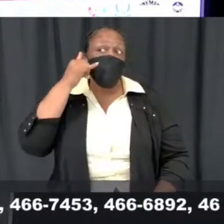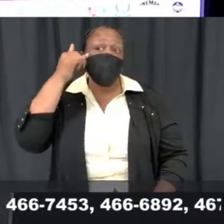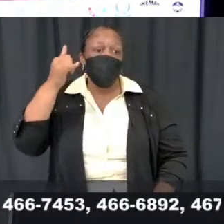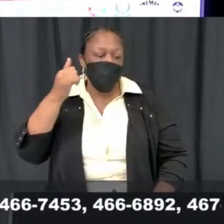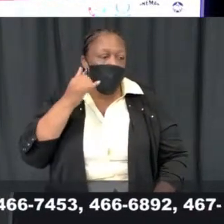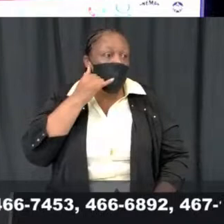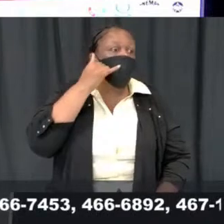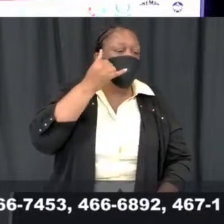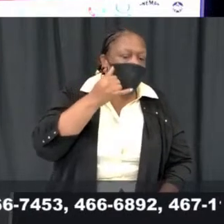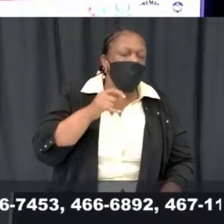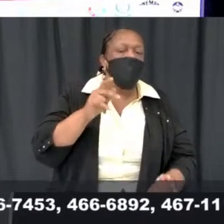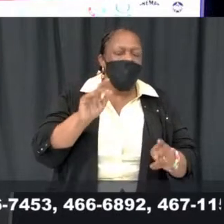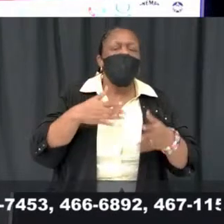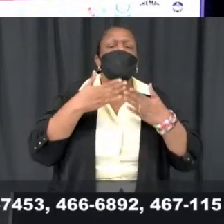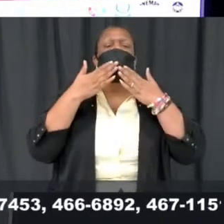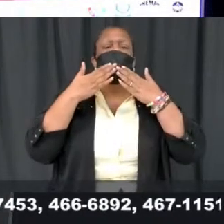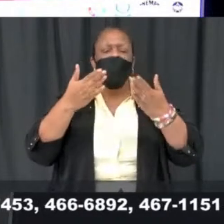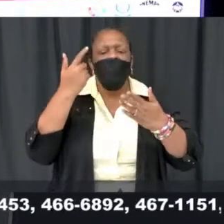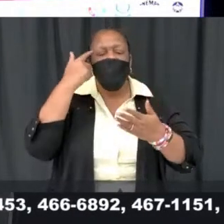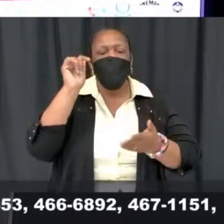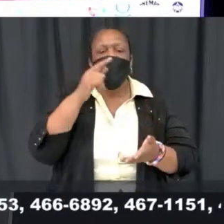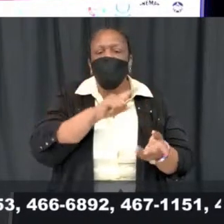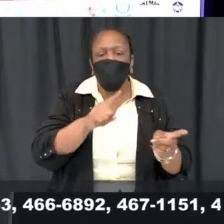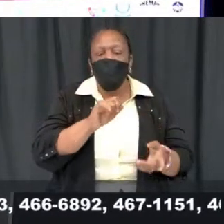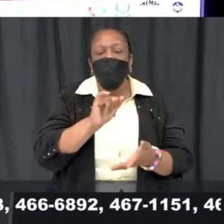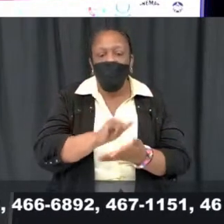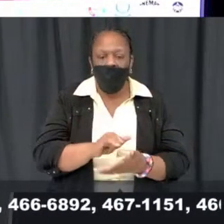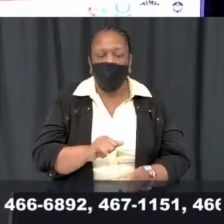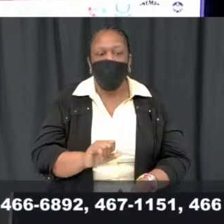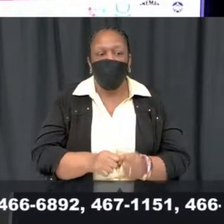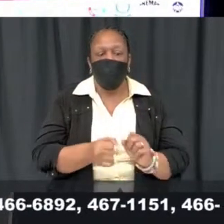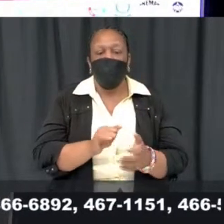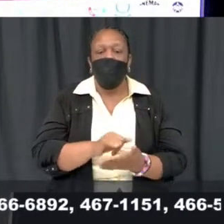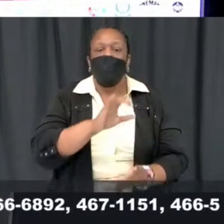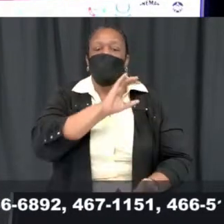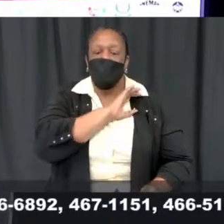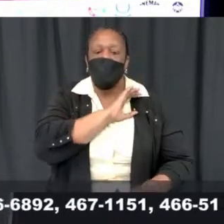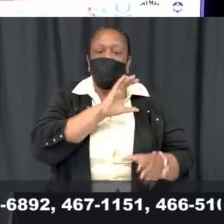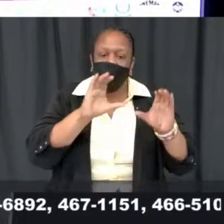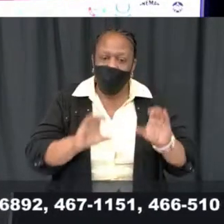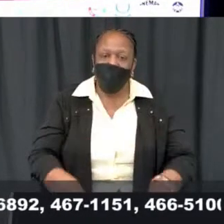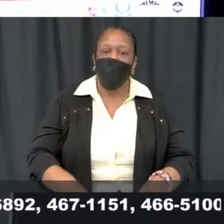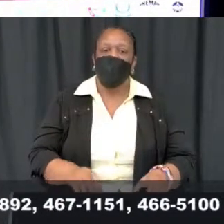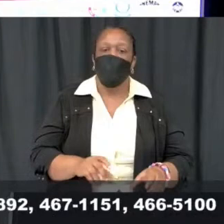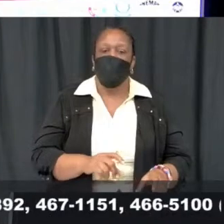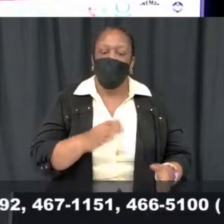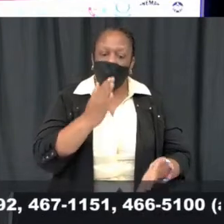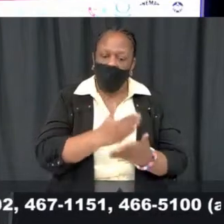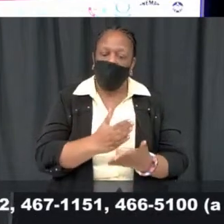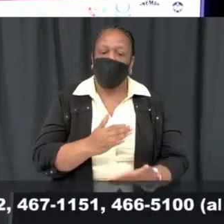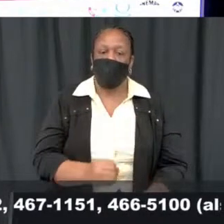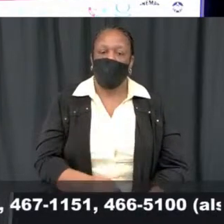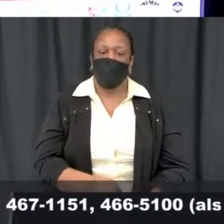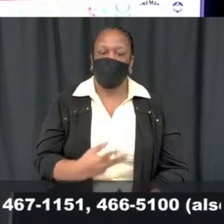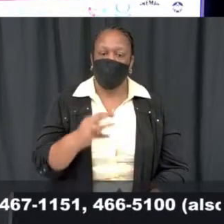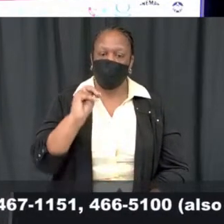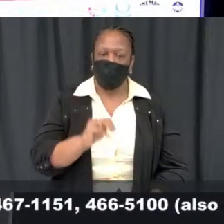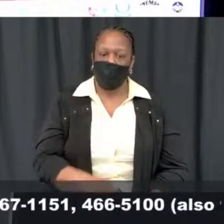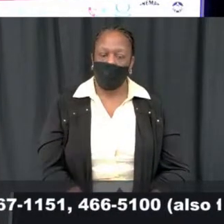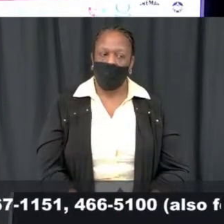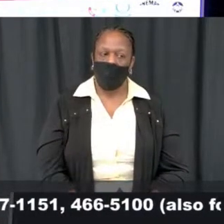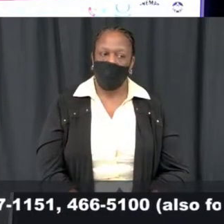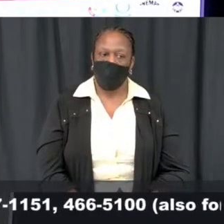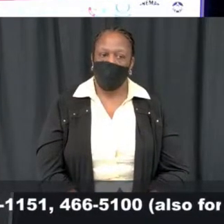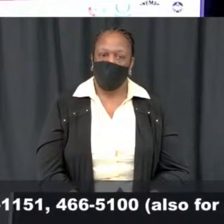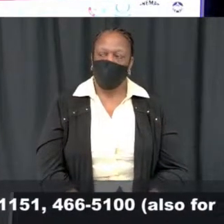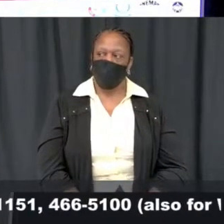responsible citizens. Those are responsible citizens, those who are providing the information. Yesterday, I must